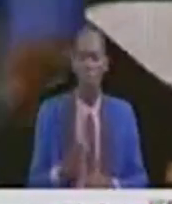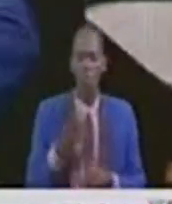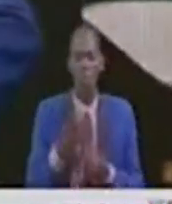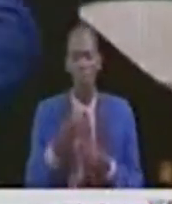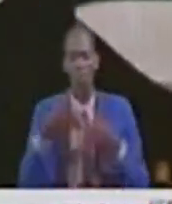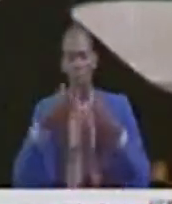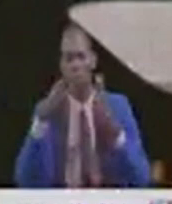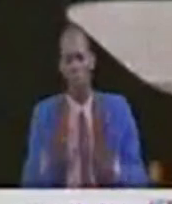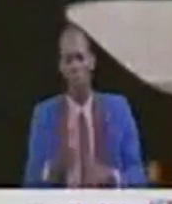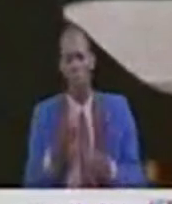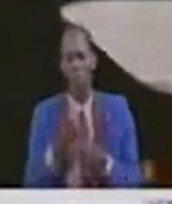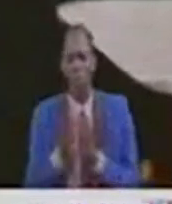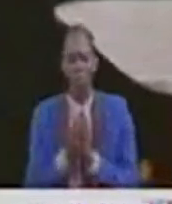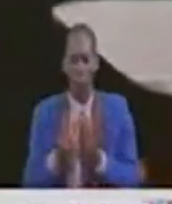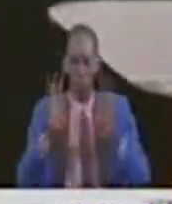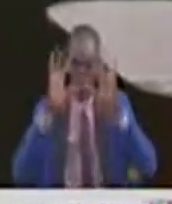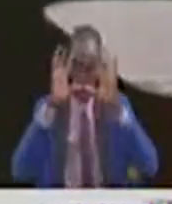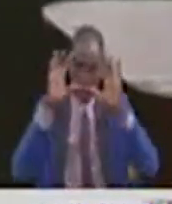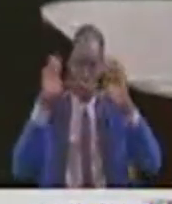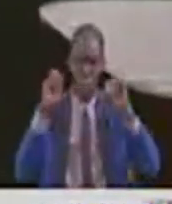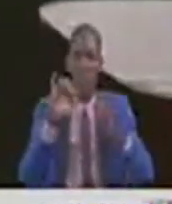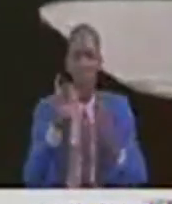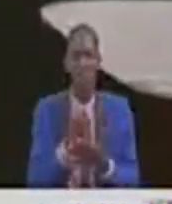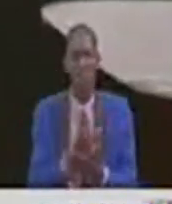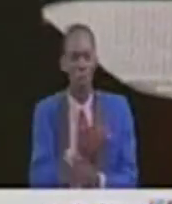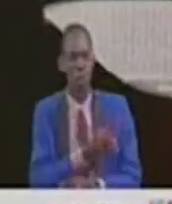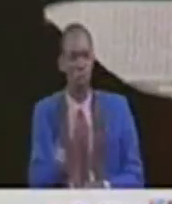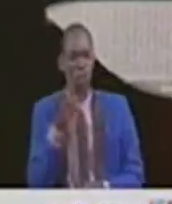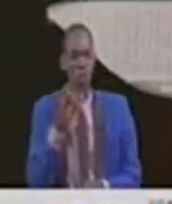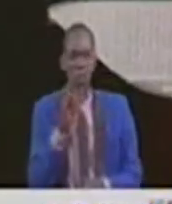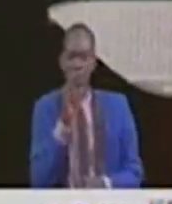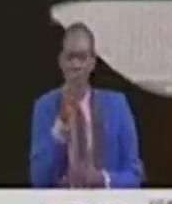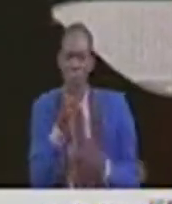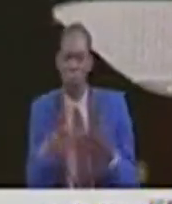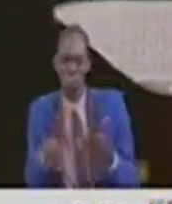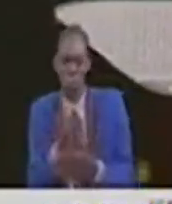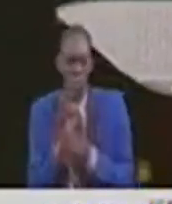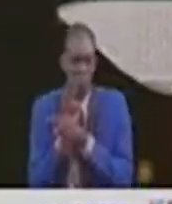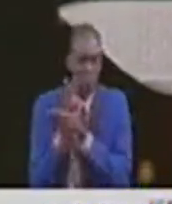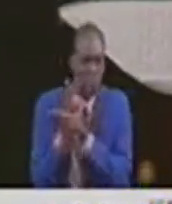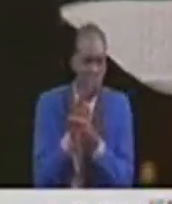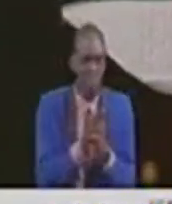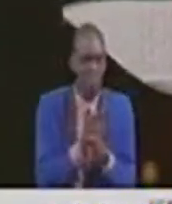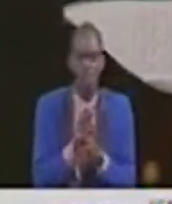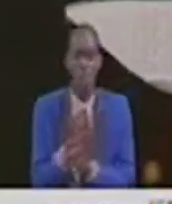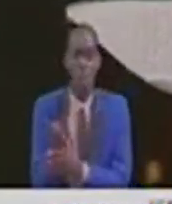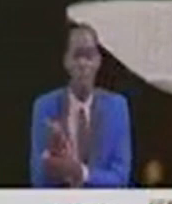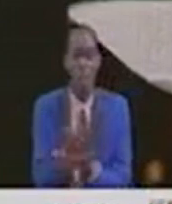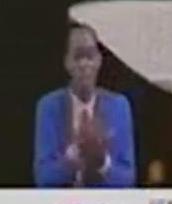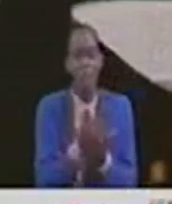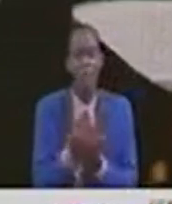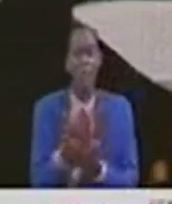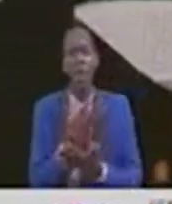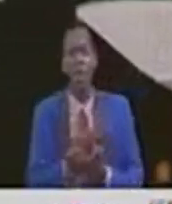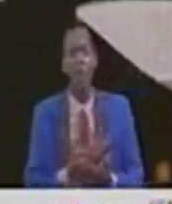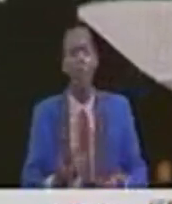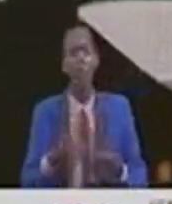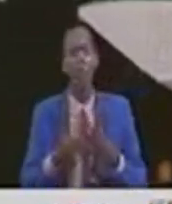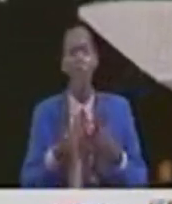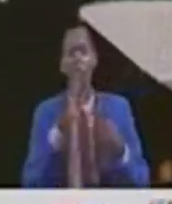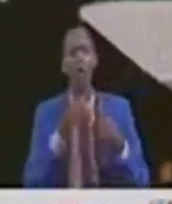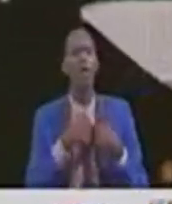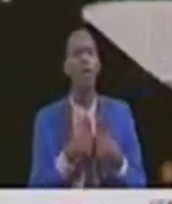general superintendent, so that nobody is watching over them and they want to be lost in the wilderness